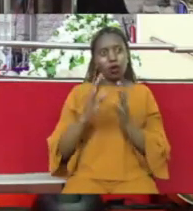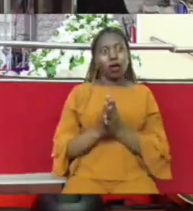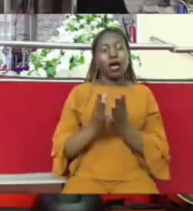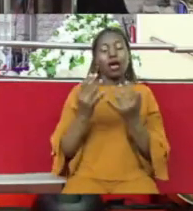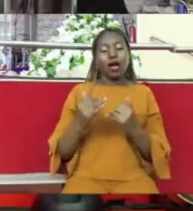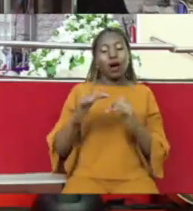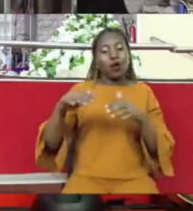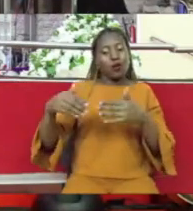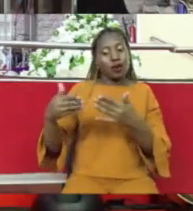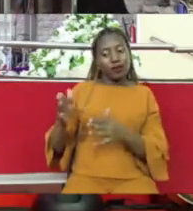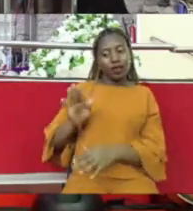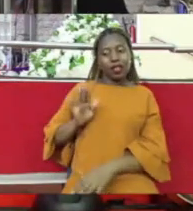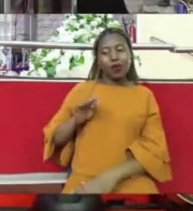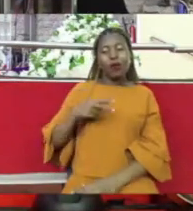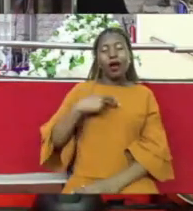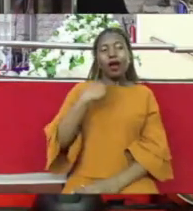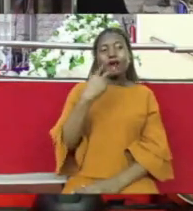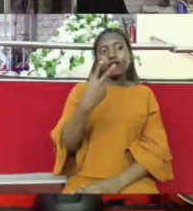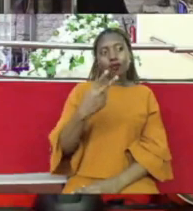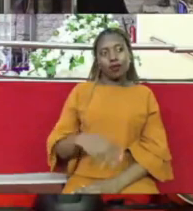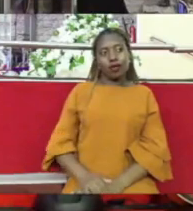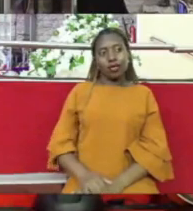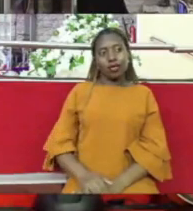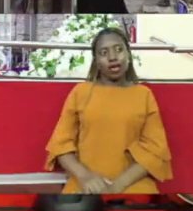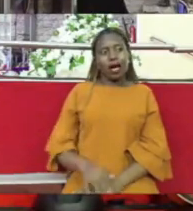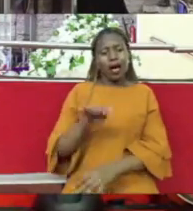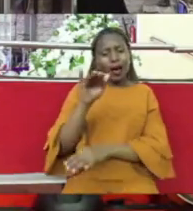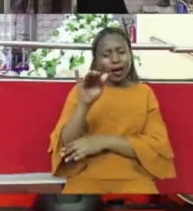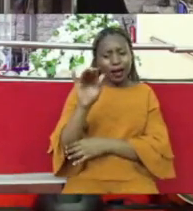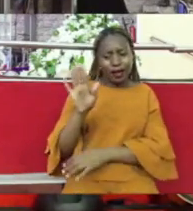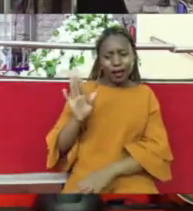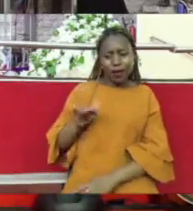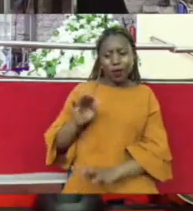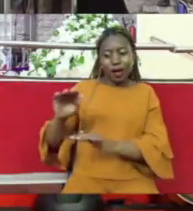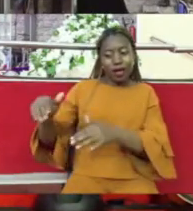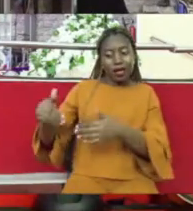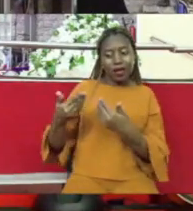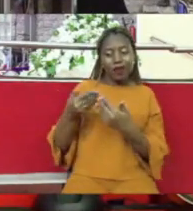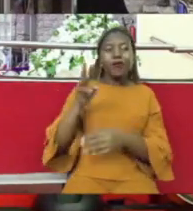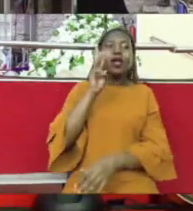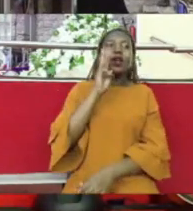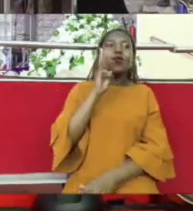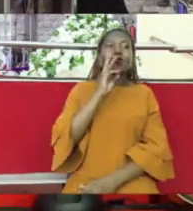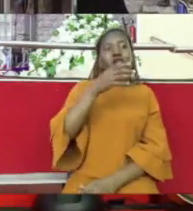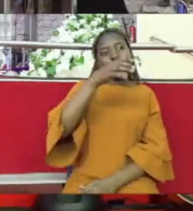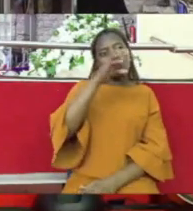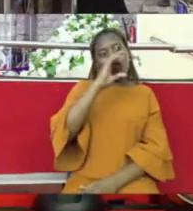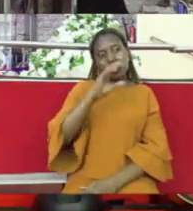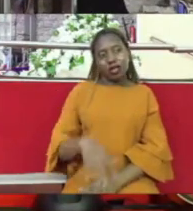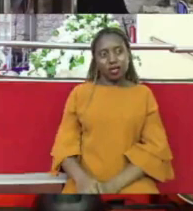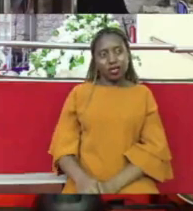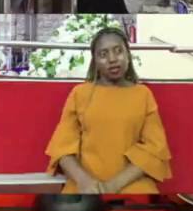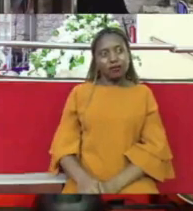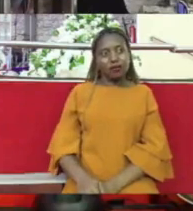Na akampa sauti. It's like, give me to drink. Akamwambia nipe maji. Wasn't Jesus God enough that he would have